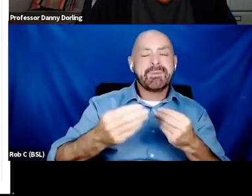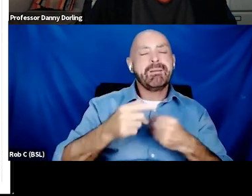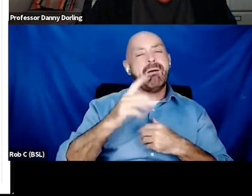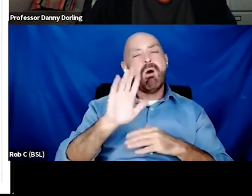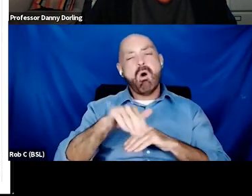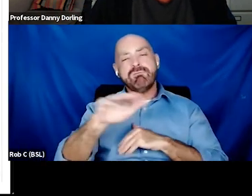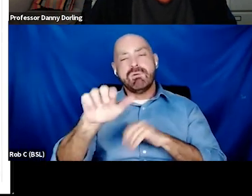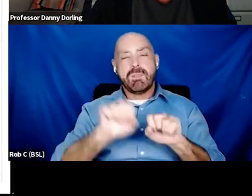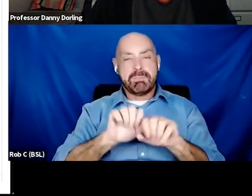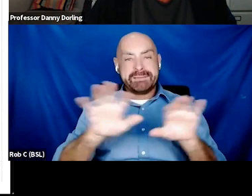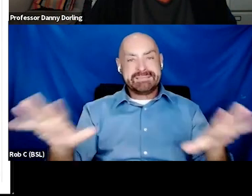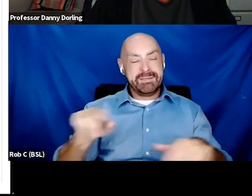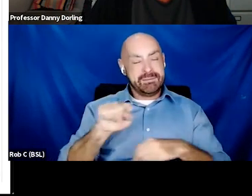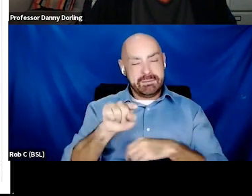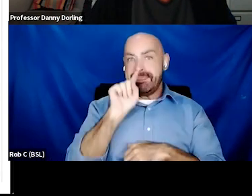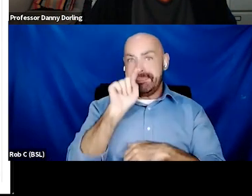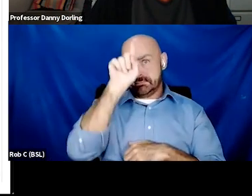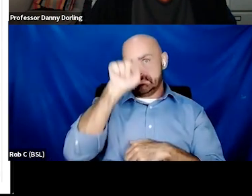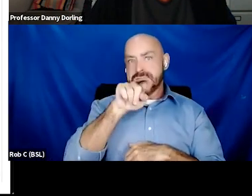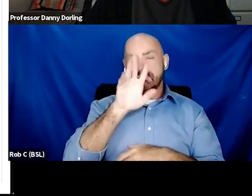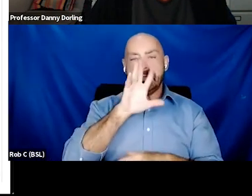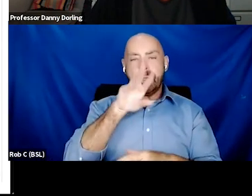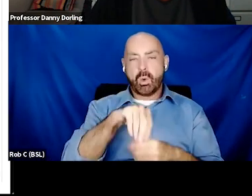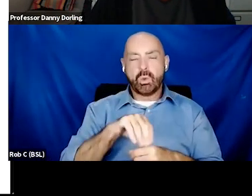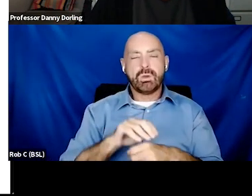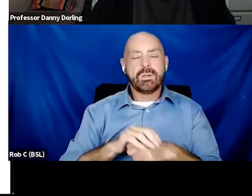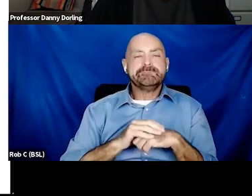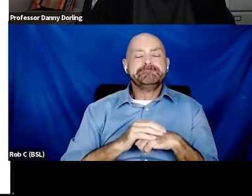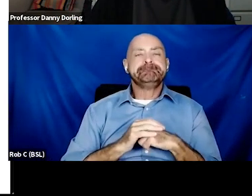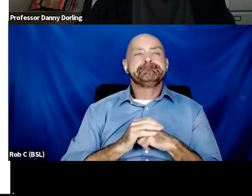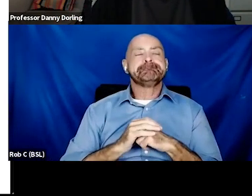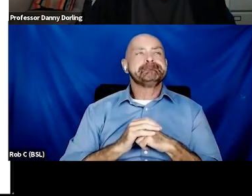in the future. Moving forward again.